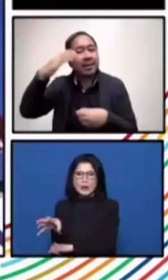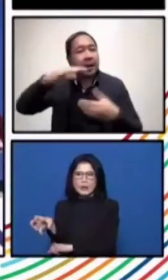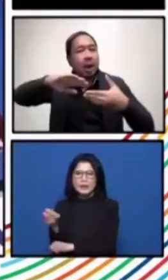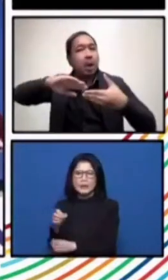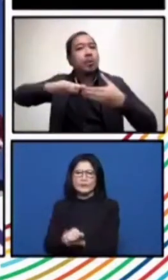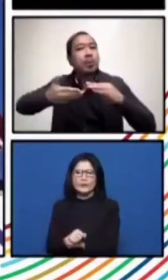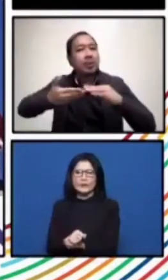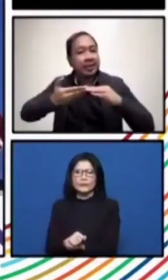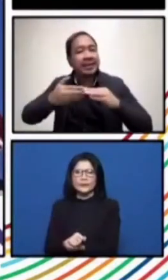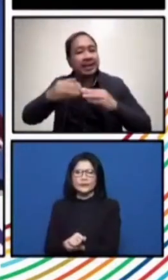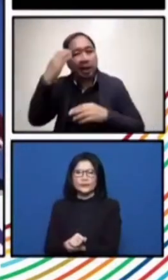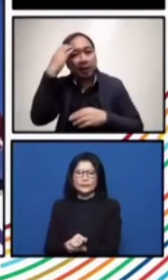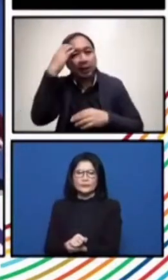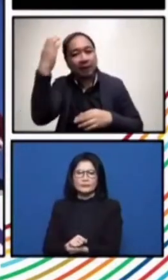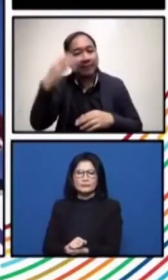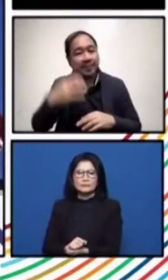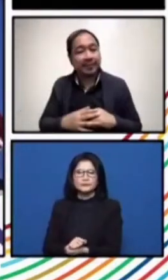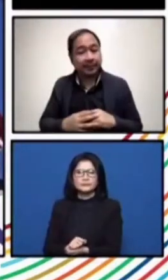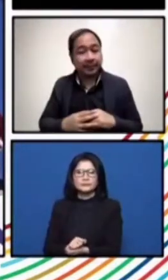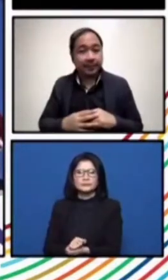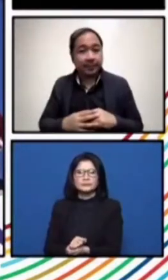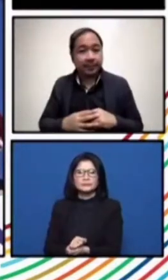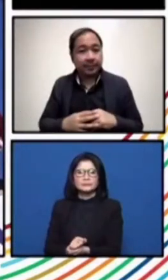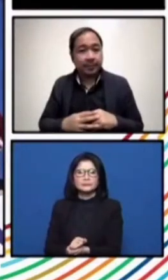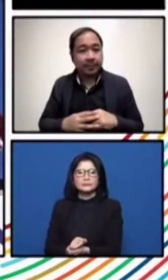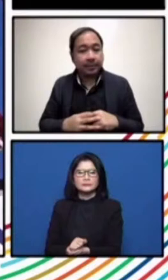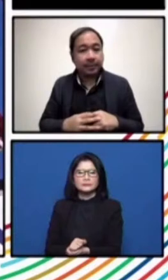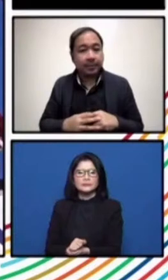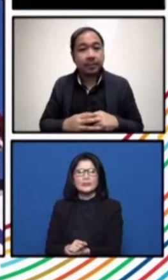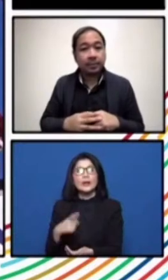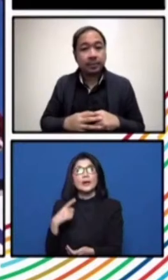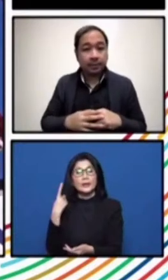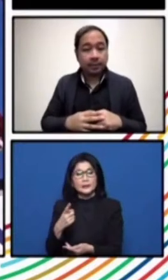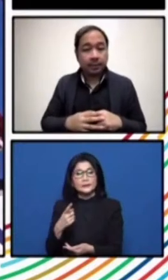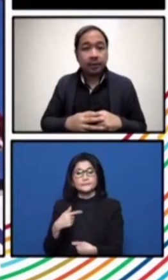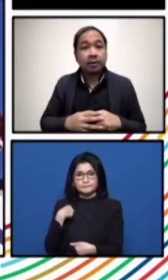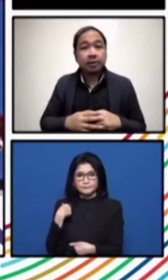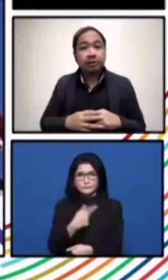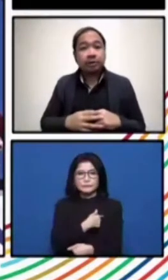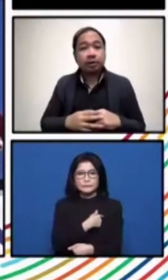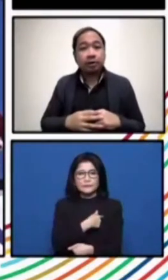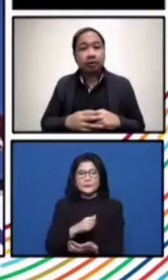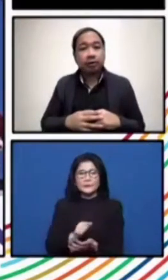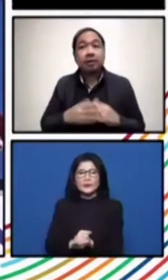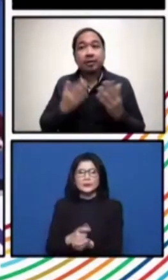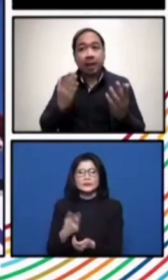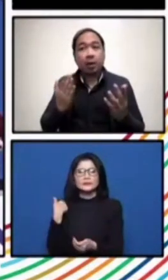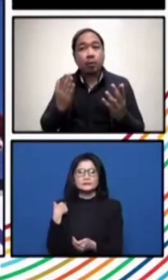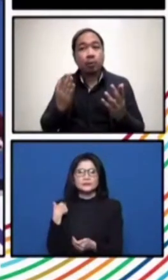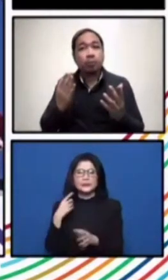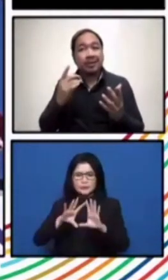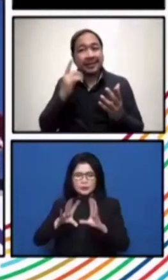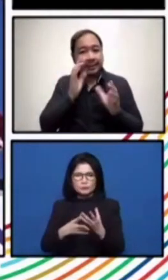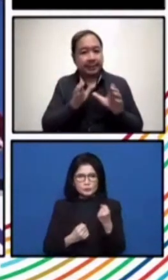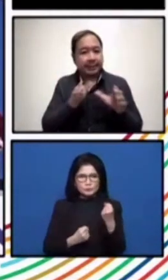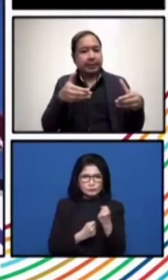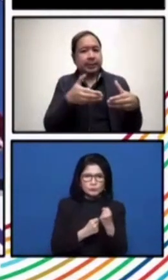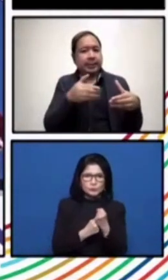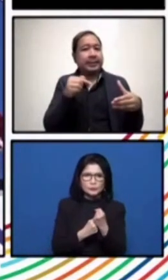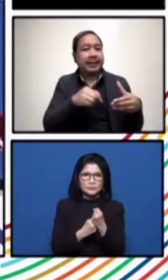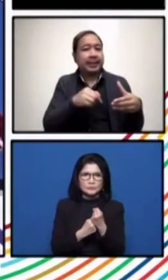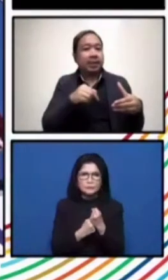for us as one of major stakeholders group of United Nations local authorities